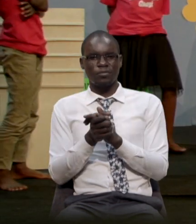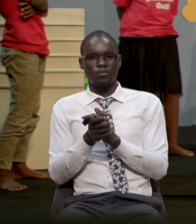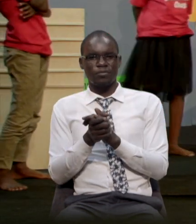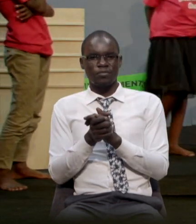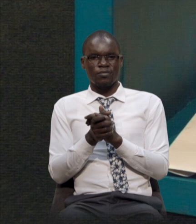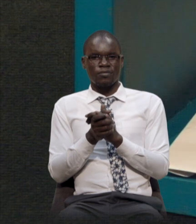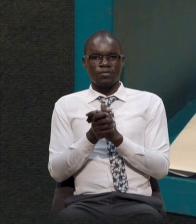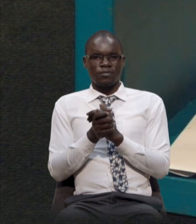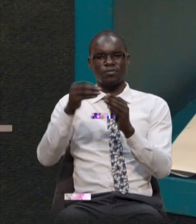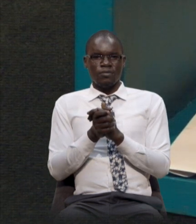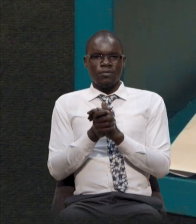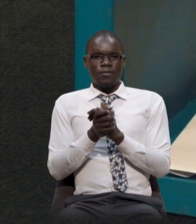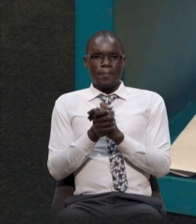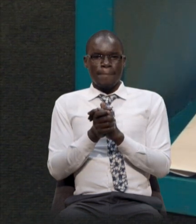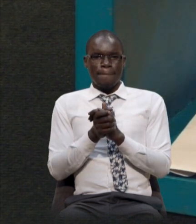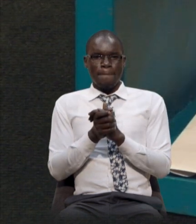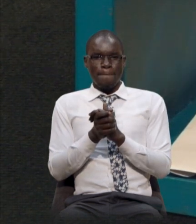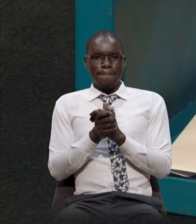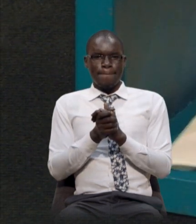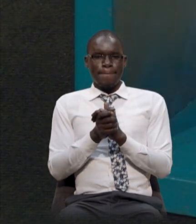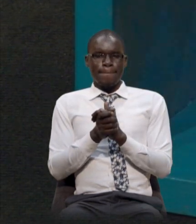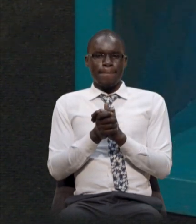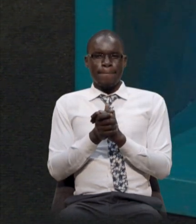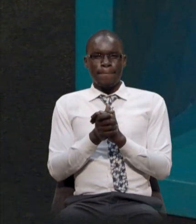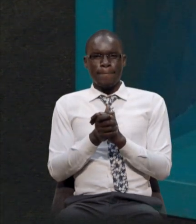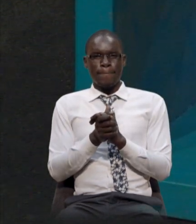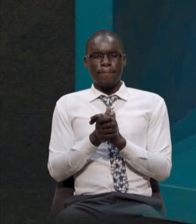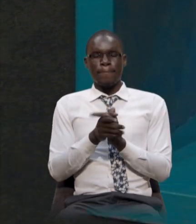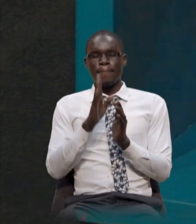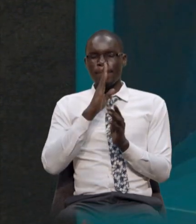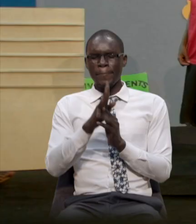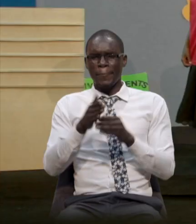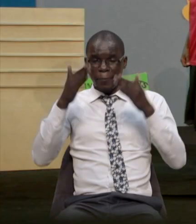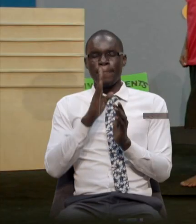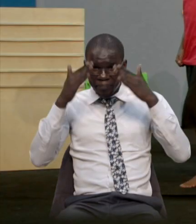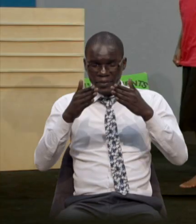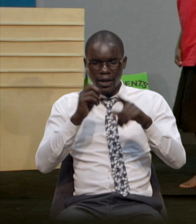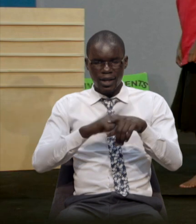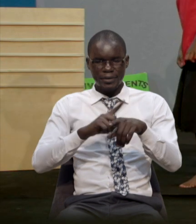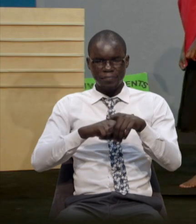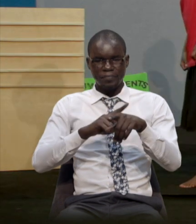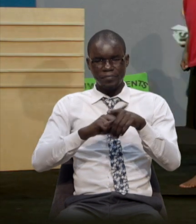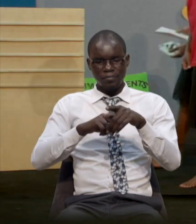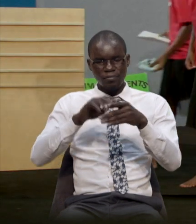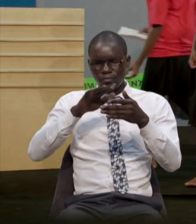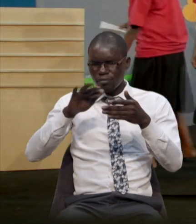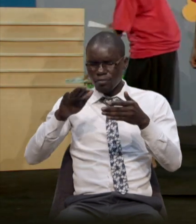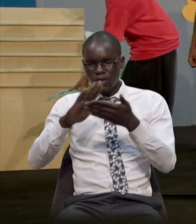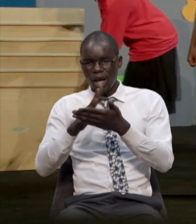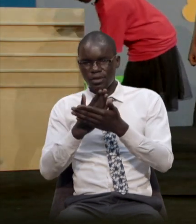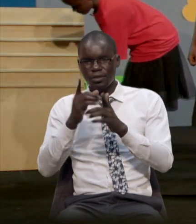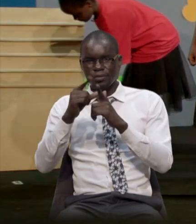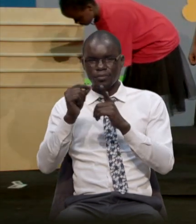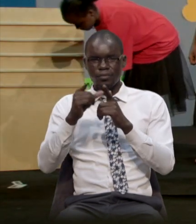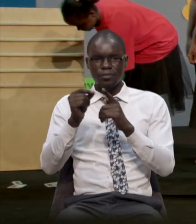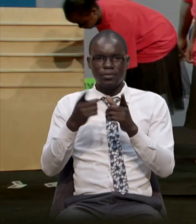the envelope for your group. And remember, be keen as we spell some words about obedience. We are going to do an exercise